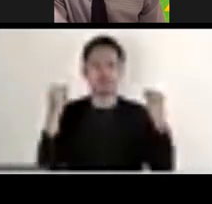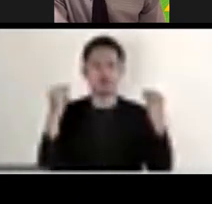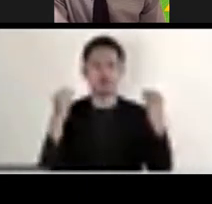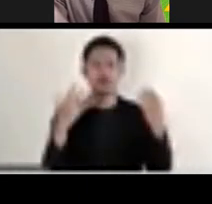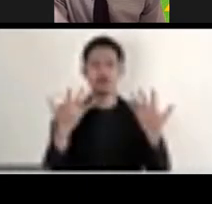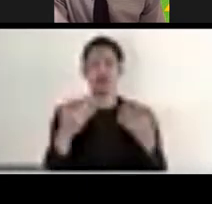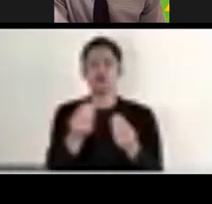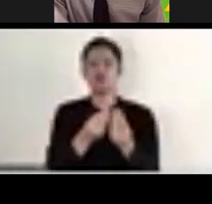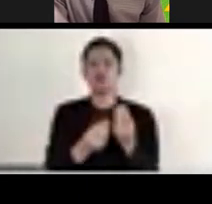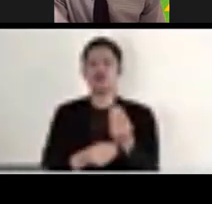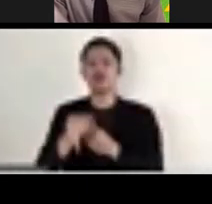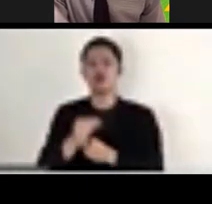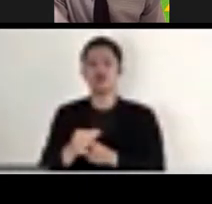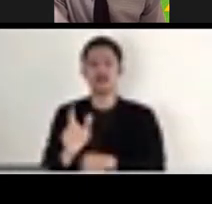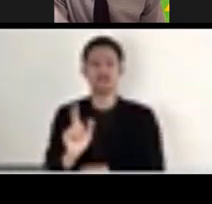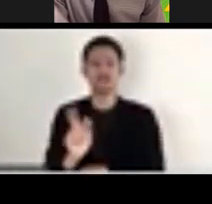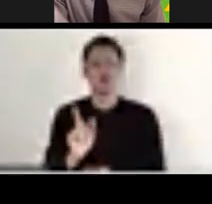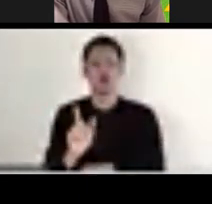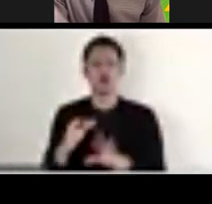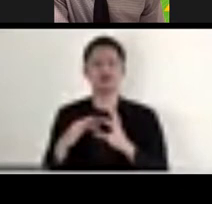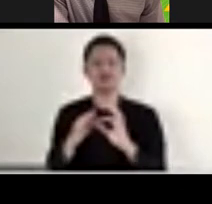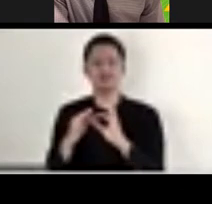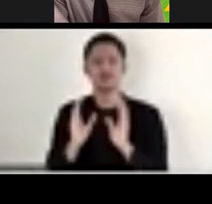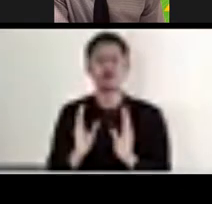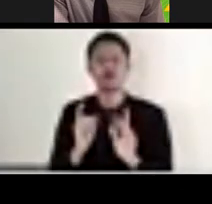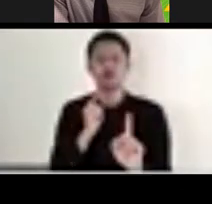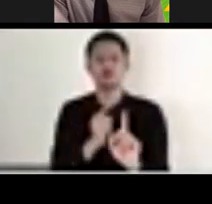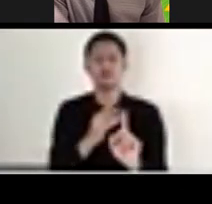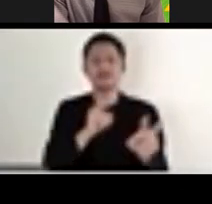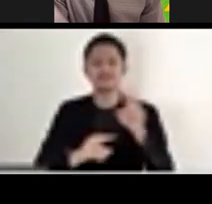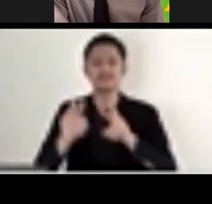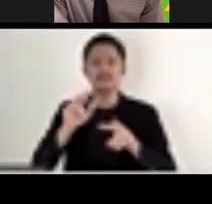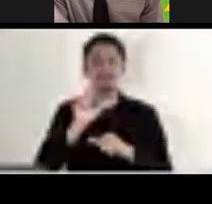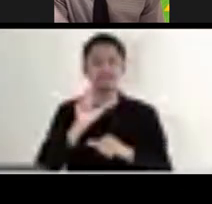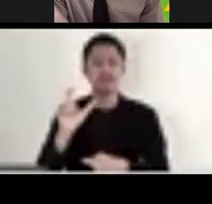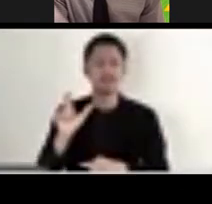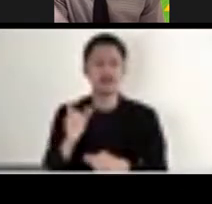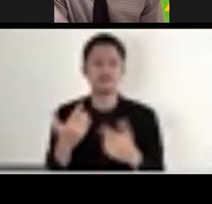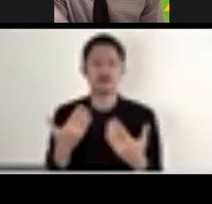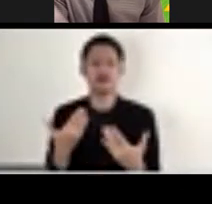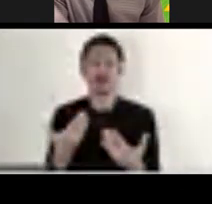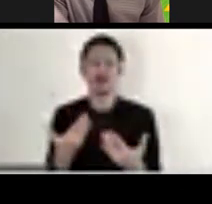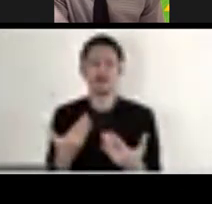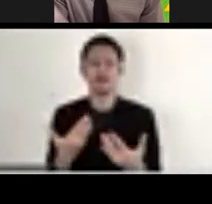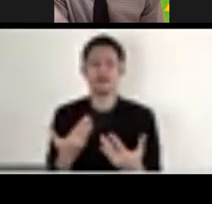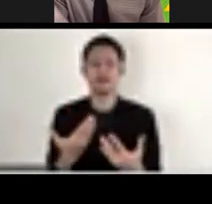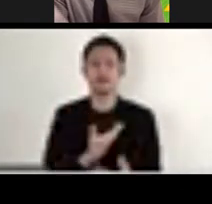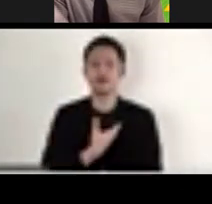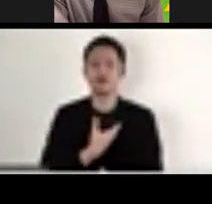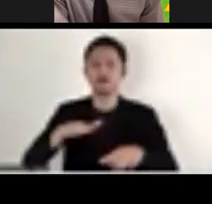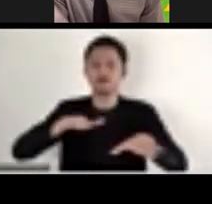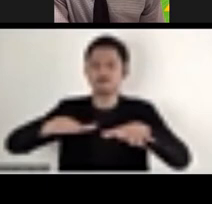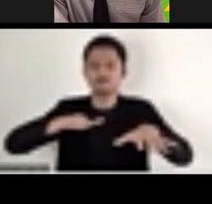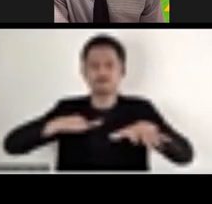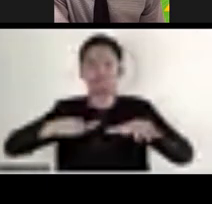fitness Hai salamnya guys omens Om kowe from